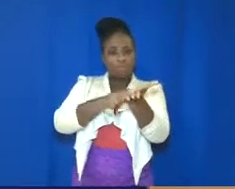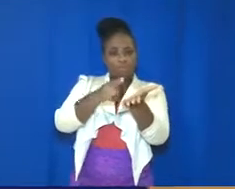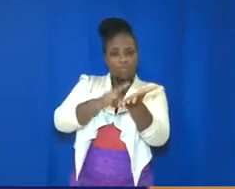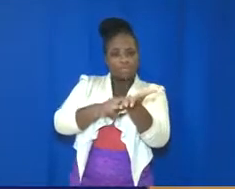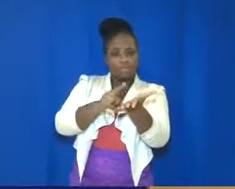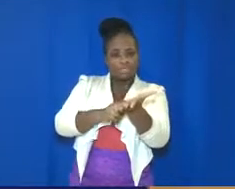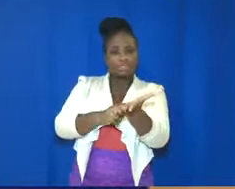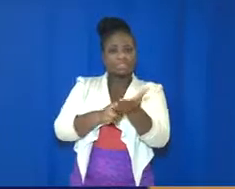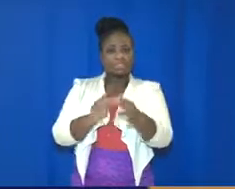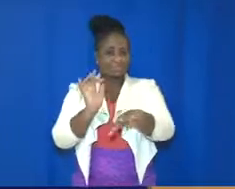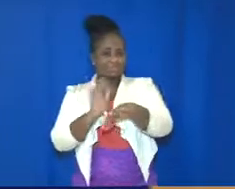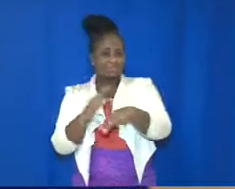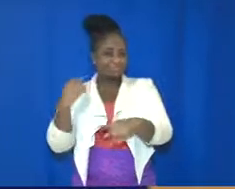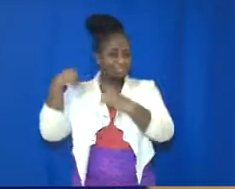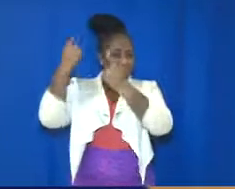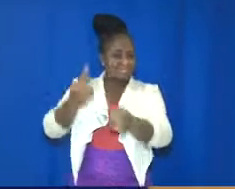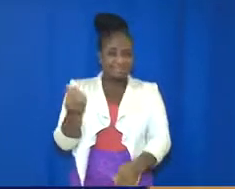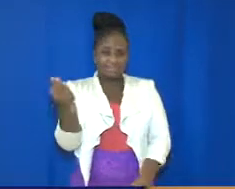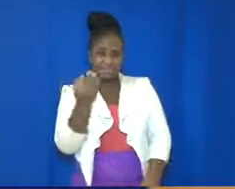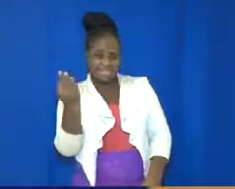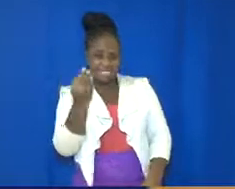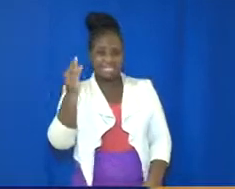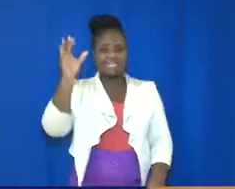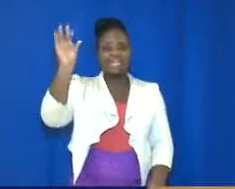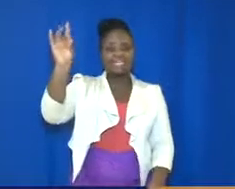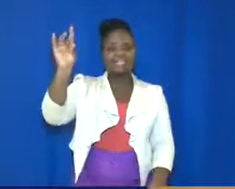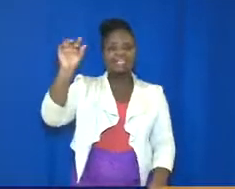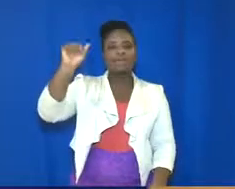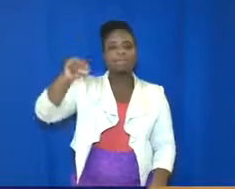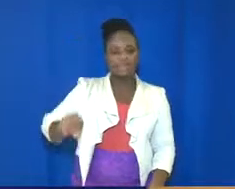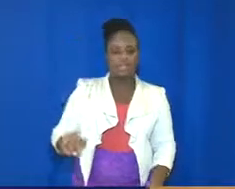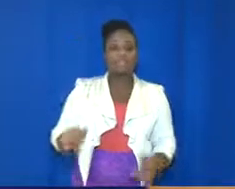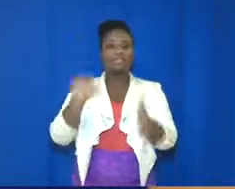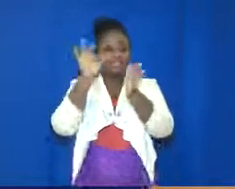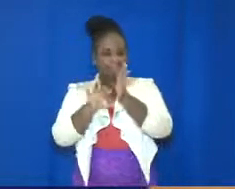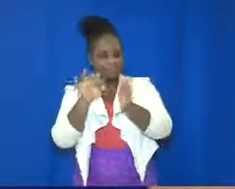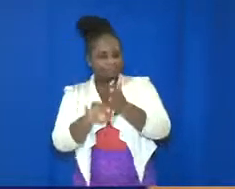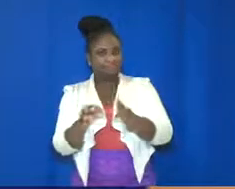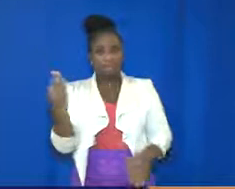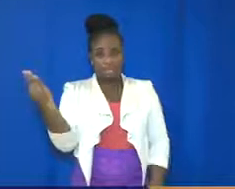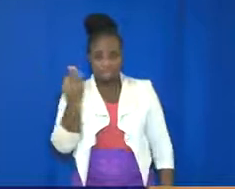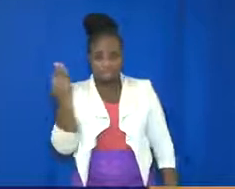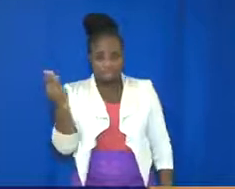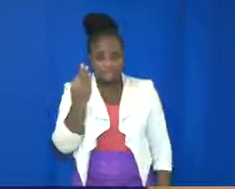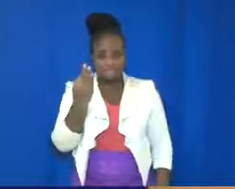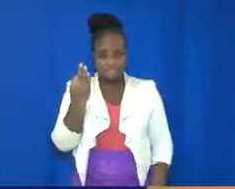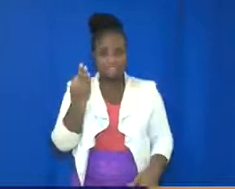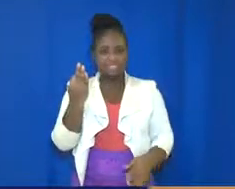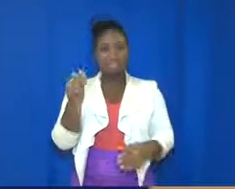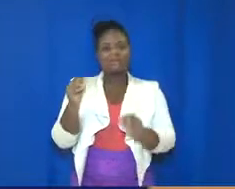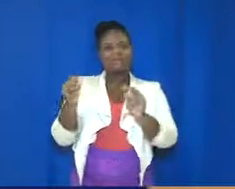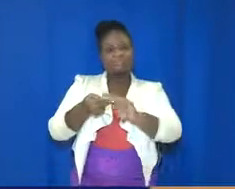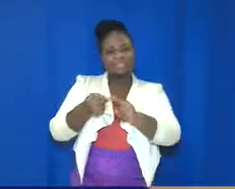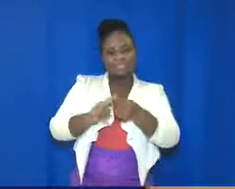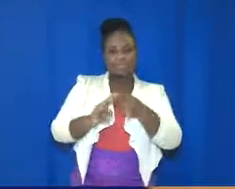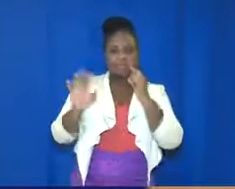on the cases of infections since Friday, 8th May, is now current. On Friday, a